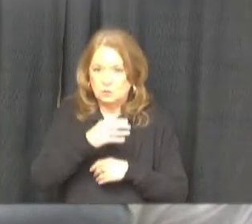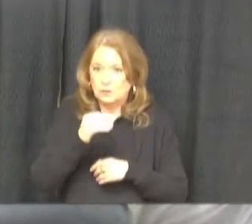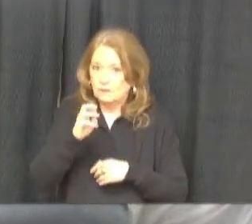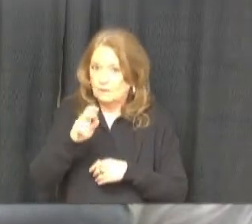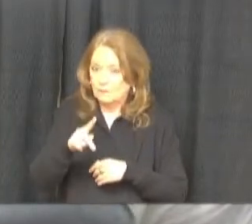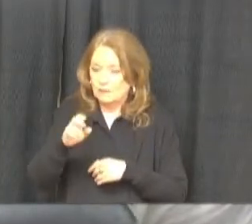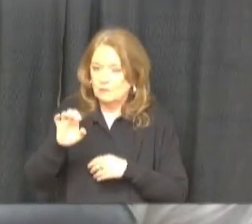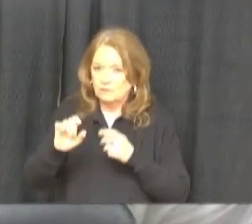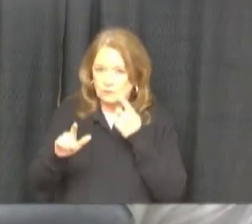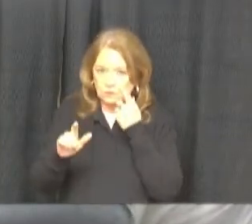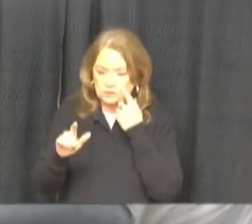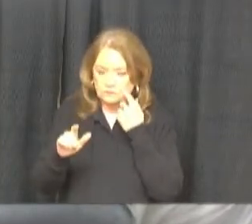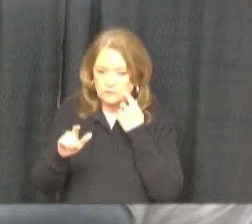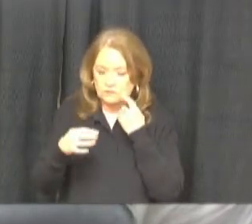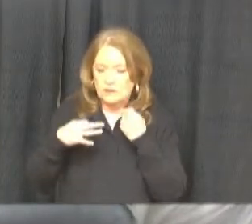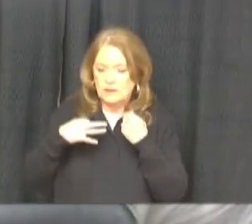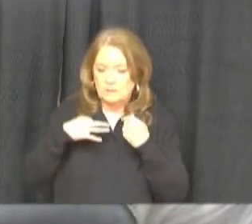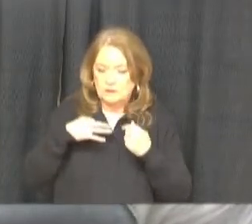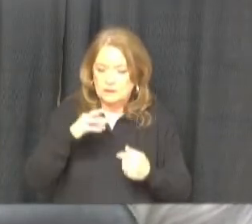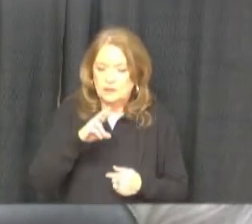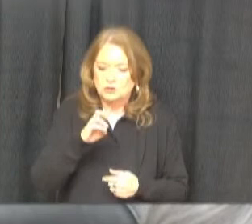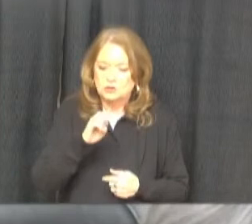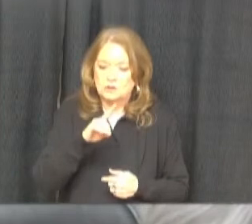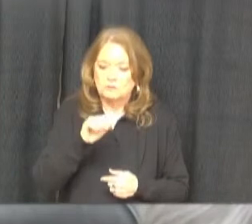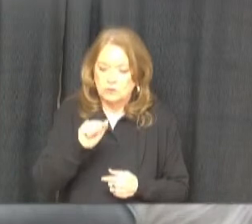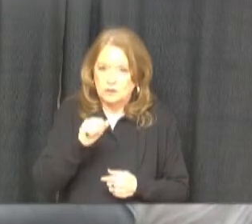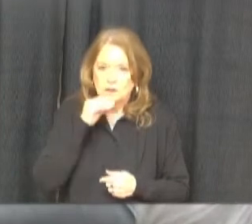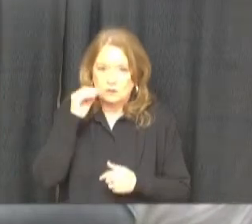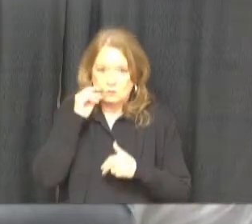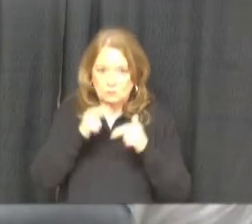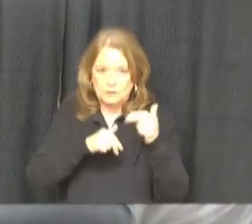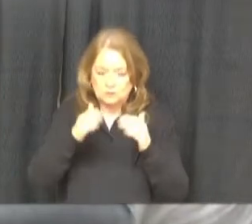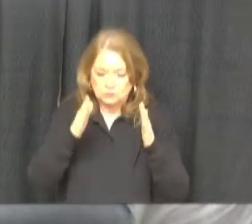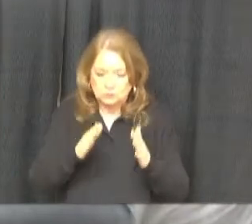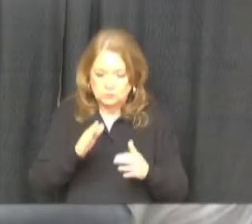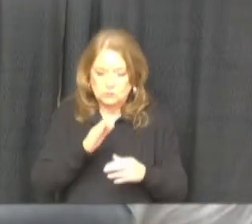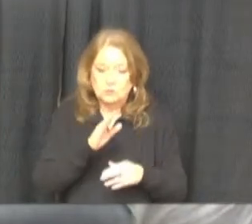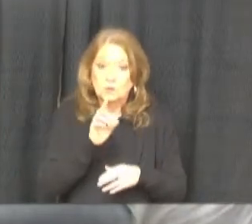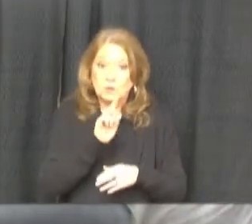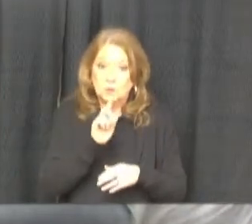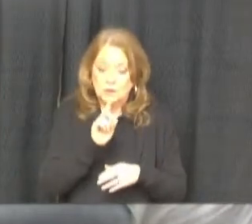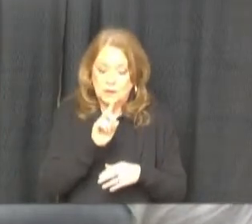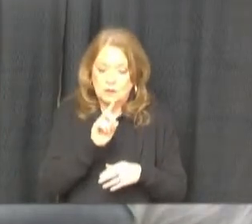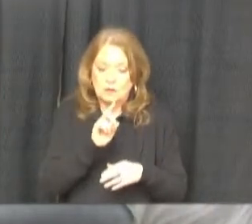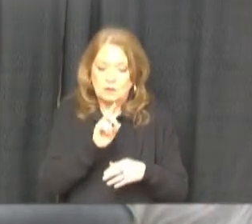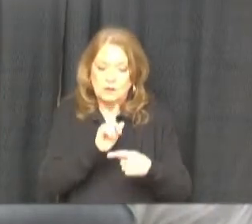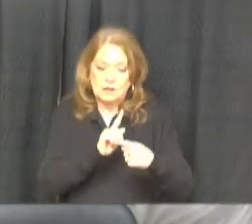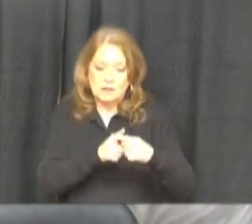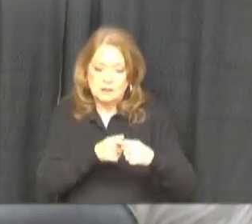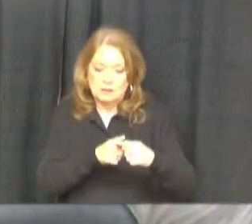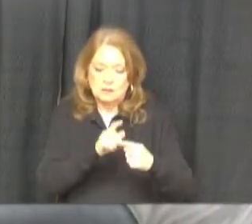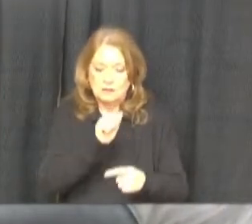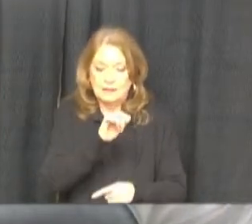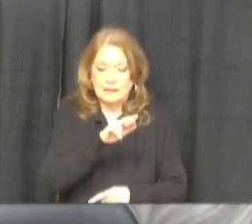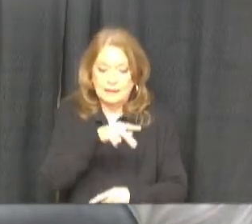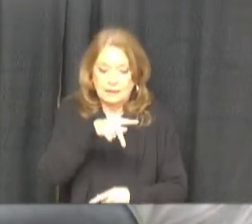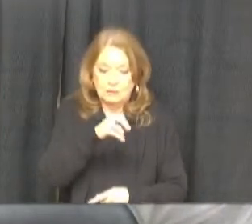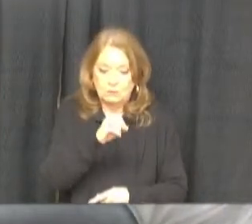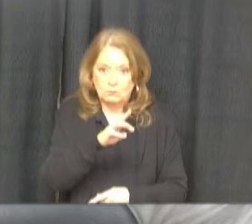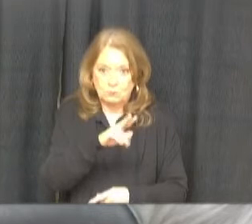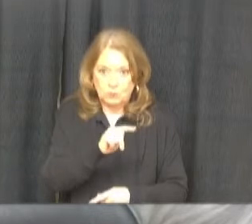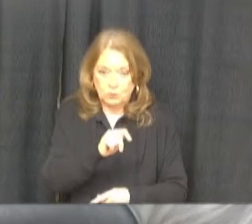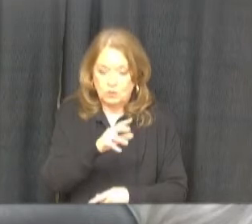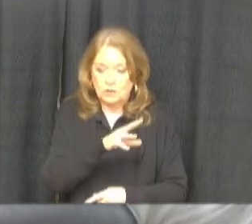the City of Clarksville, application of Rita Home Builders for zone change on property located at the intersection of Airport Road